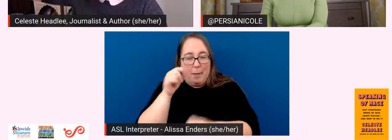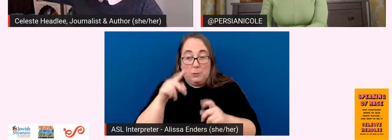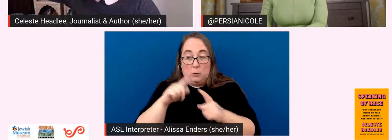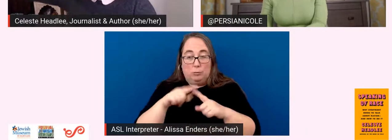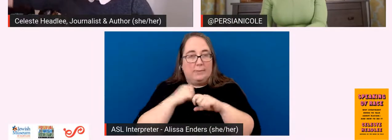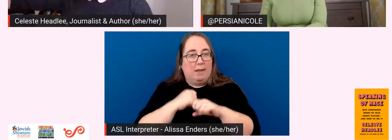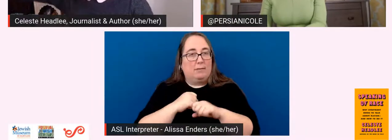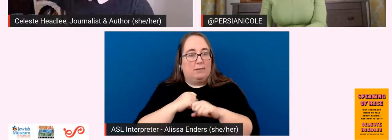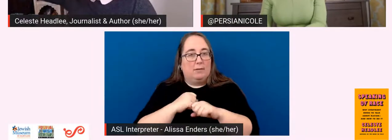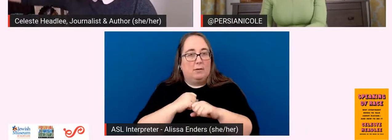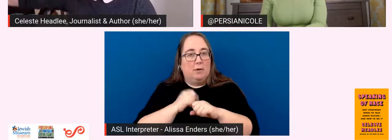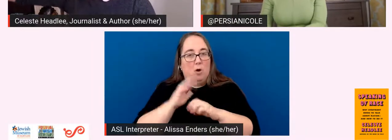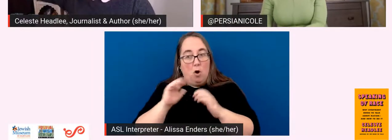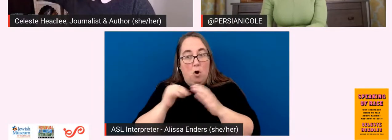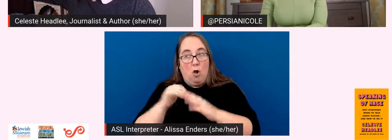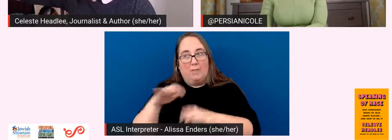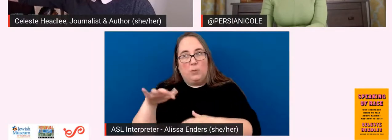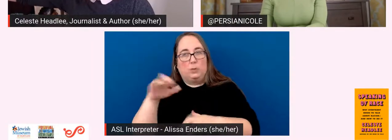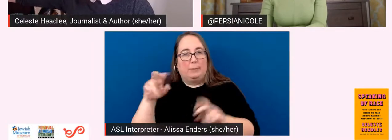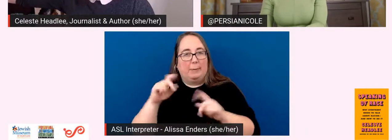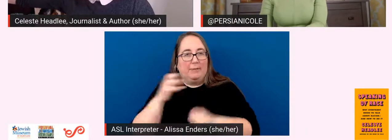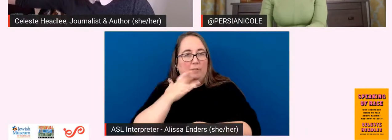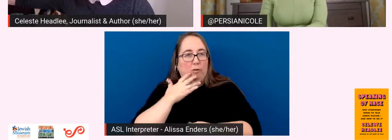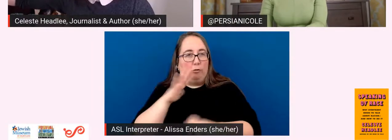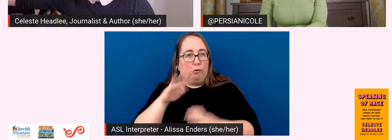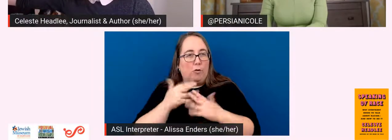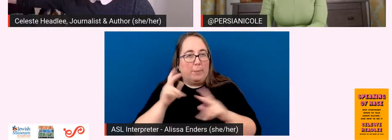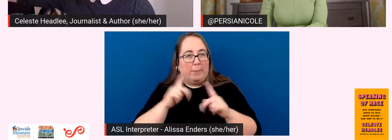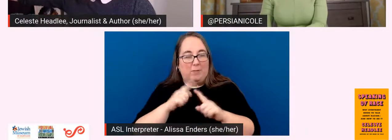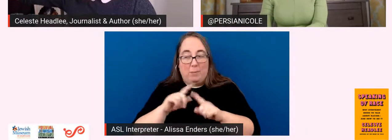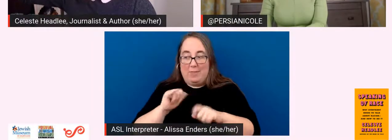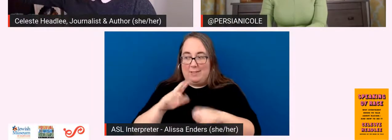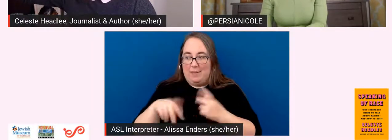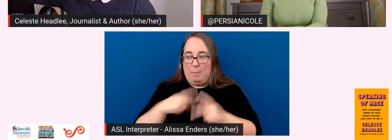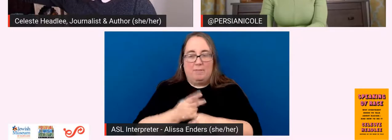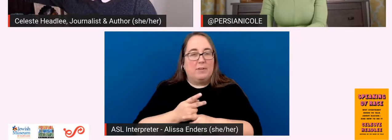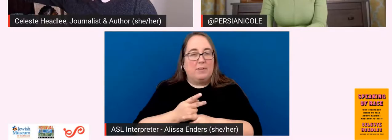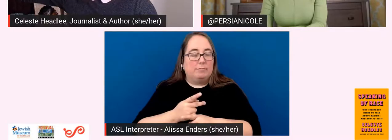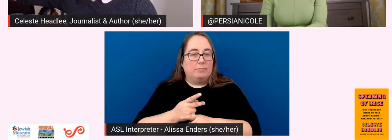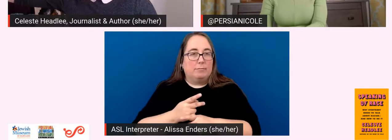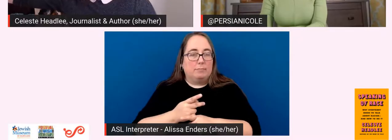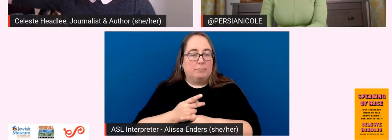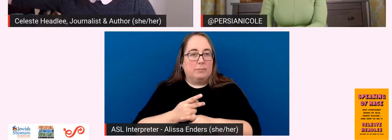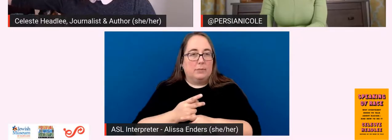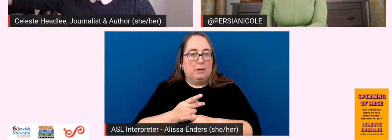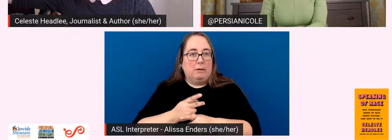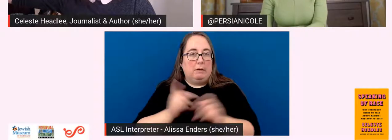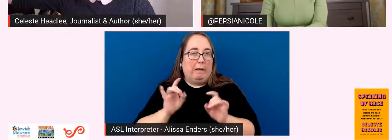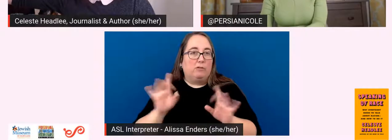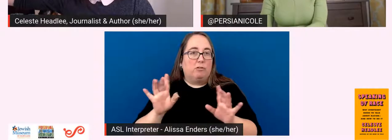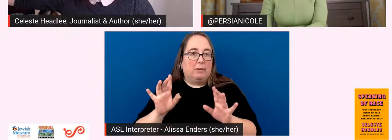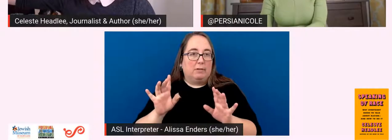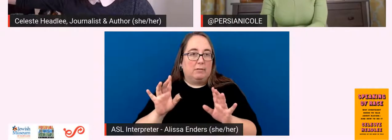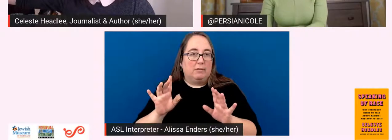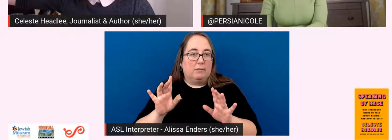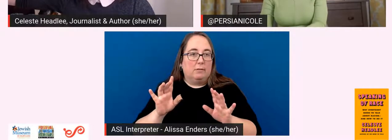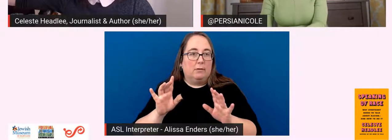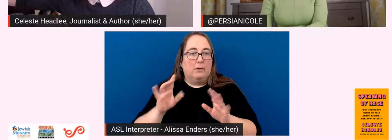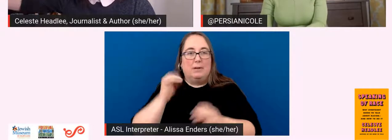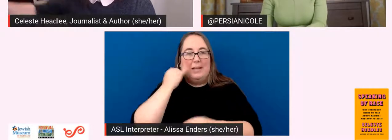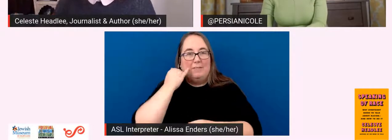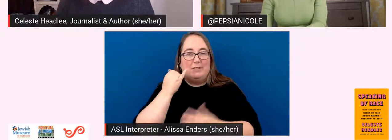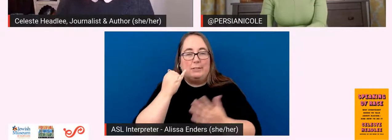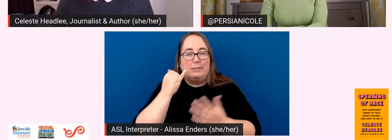protecting all of those people of color and all those other people from that kind of hatred, even if it's casual